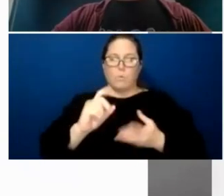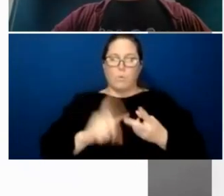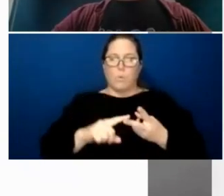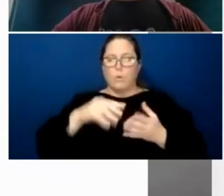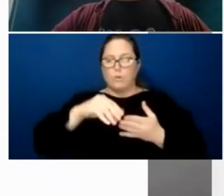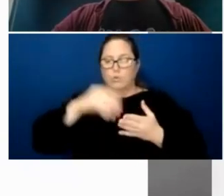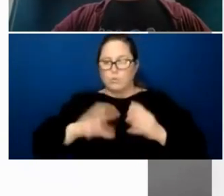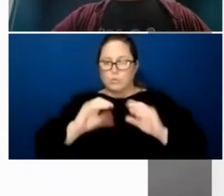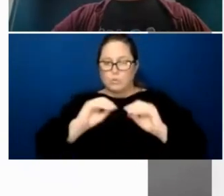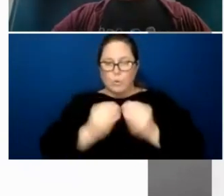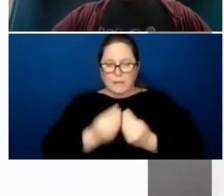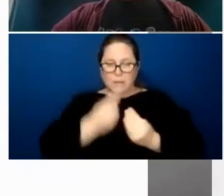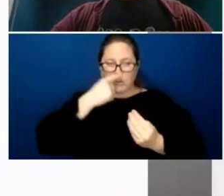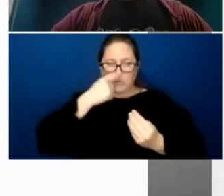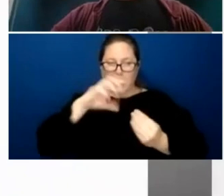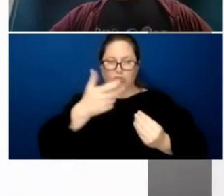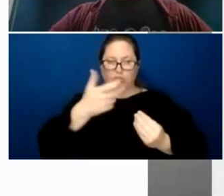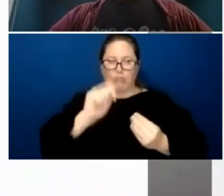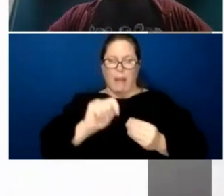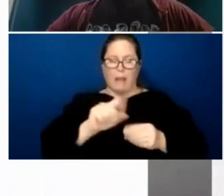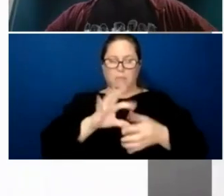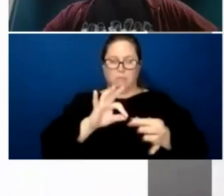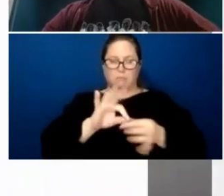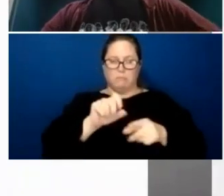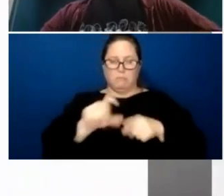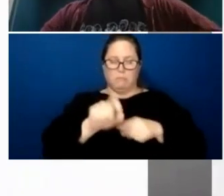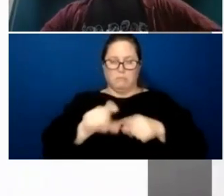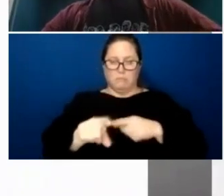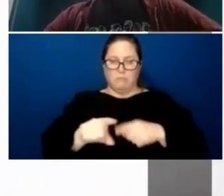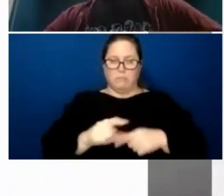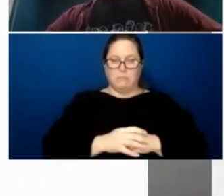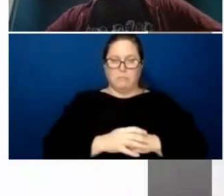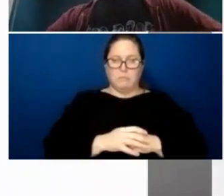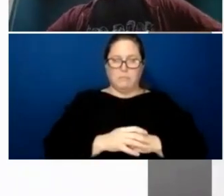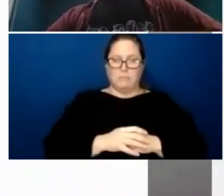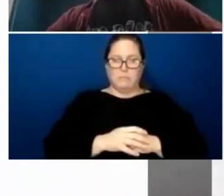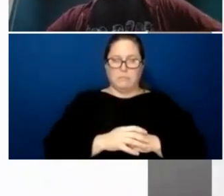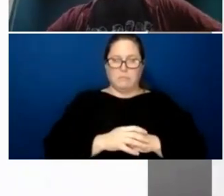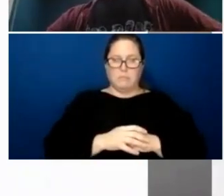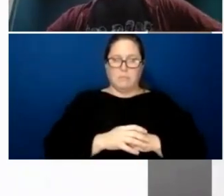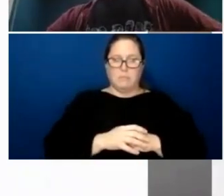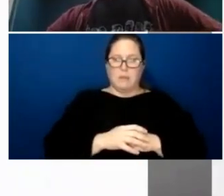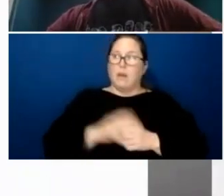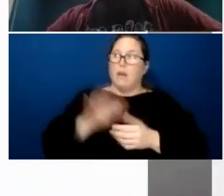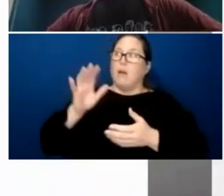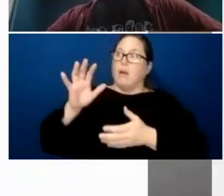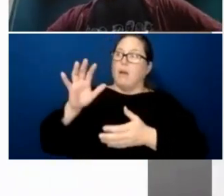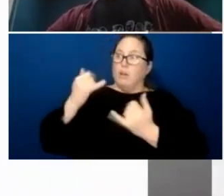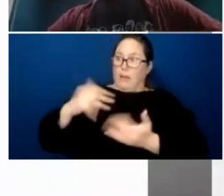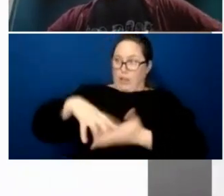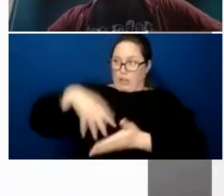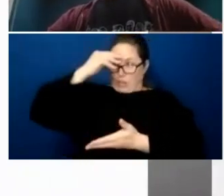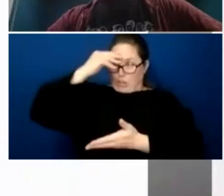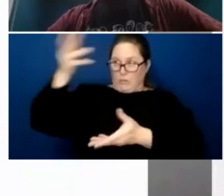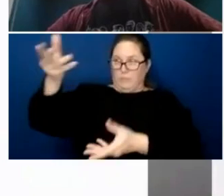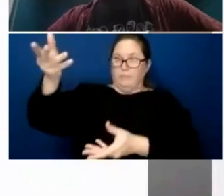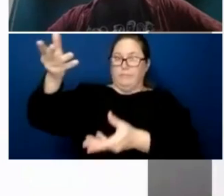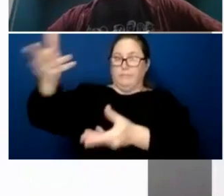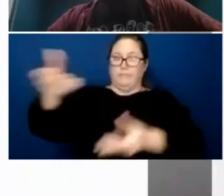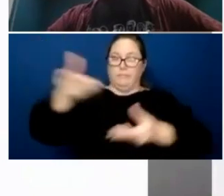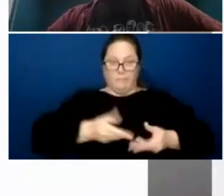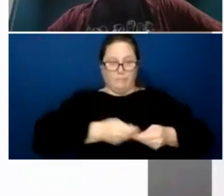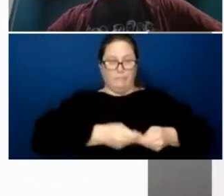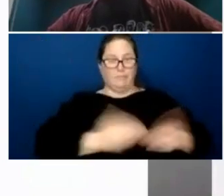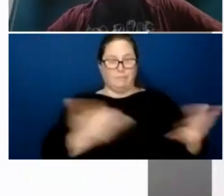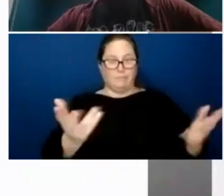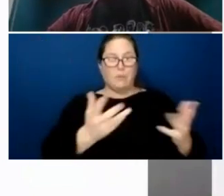Because hopefully some of the lessons we're talking about today can also inform your student organization members, as well as what you do in the classroom.